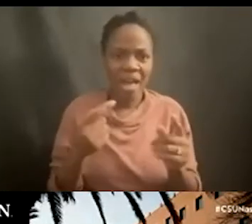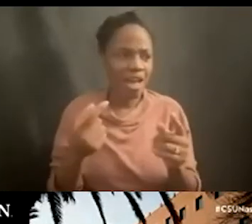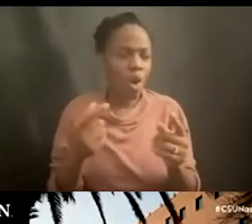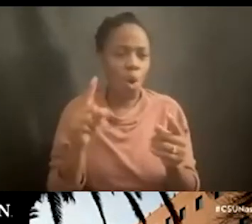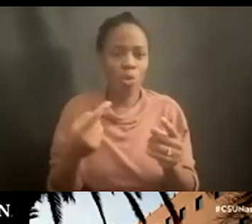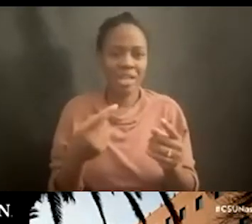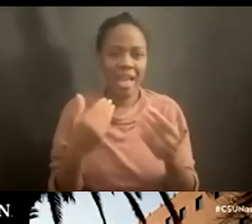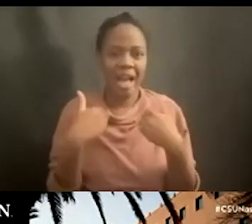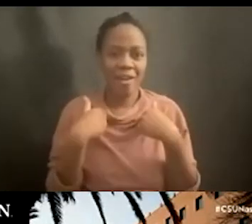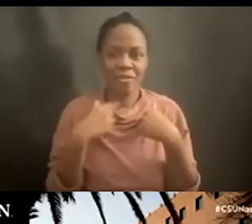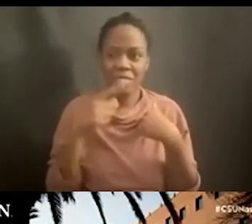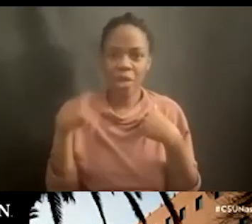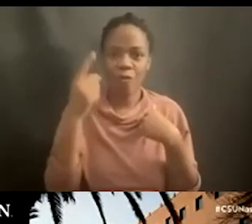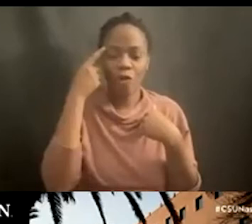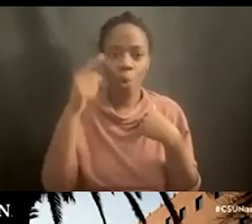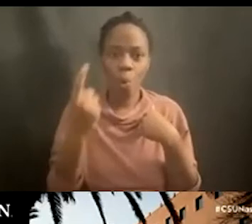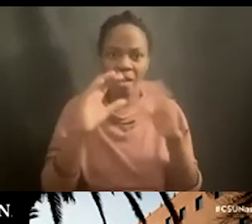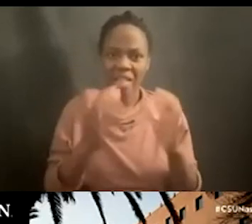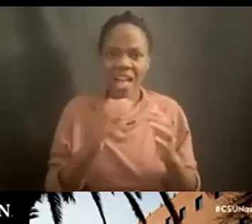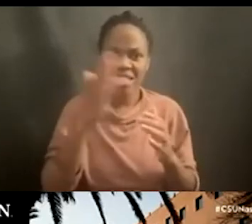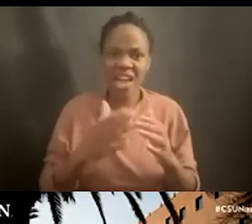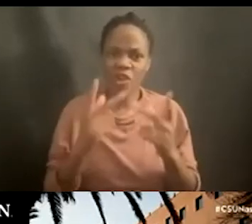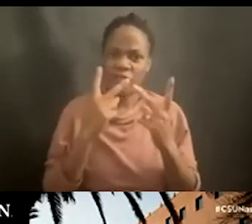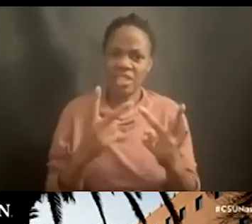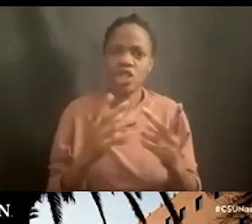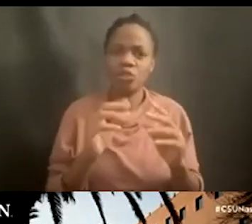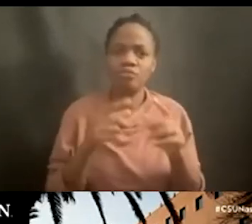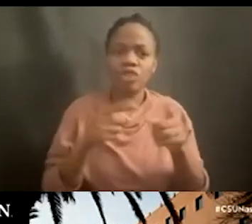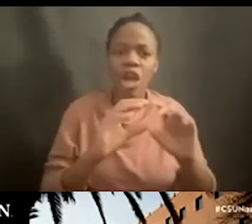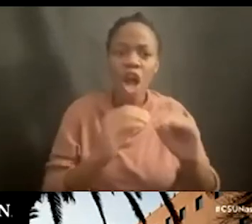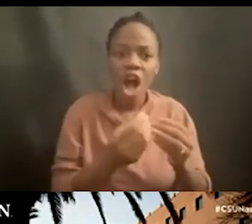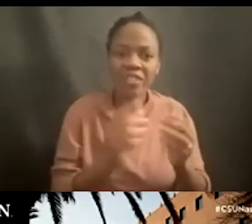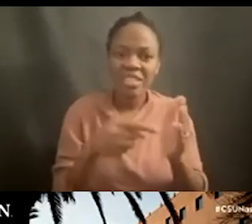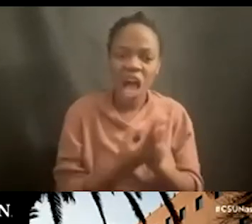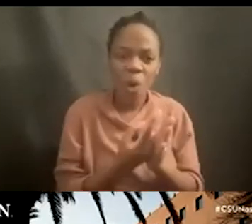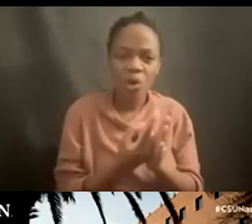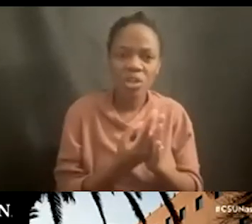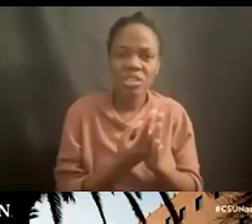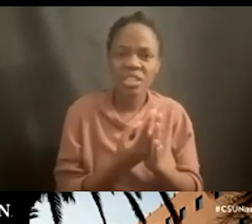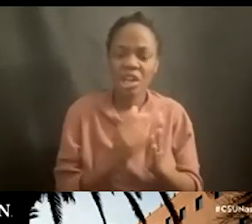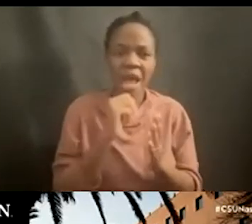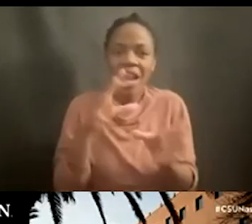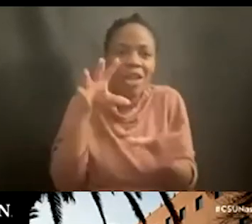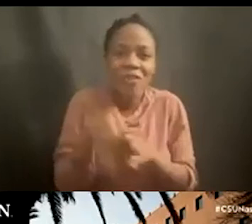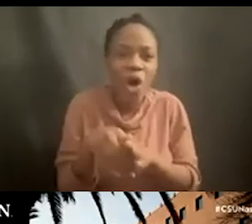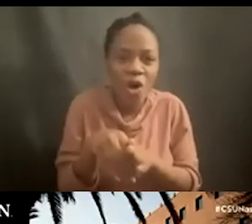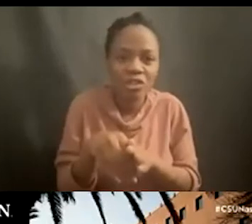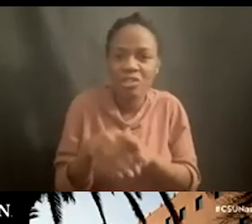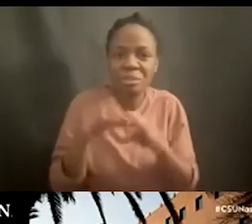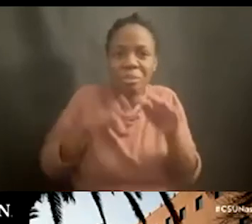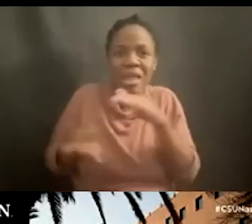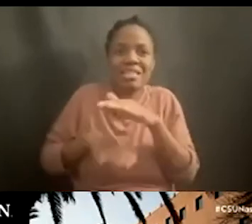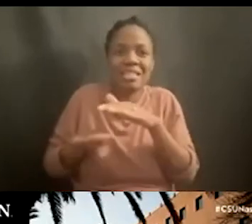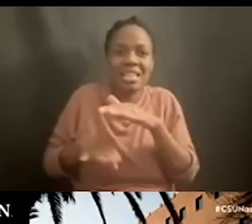and they've never come to office hours, or they've never tried to be involved beyond just sort of the basics of the course. And it's fine, that's